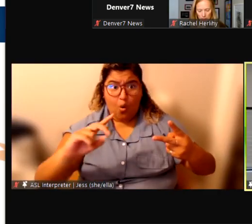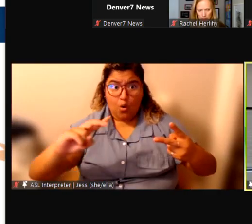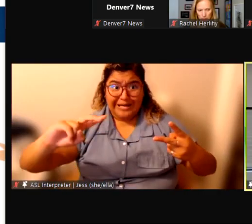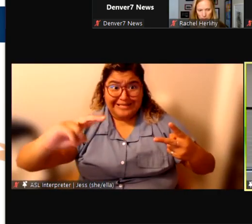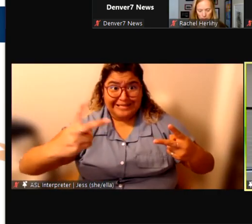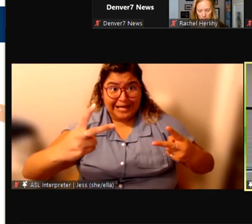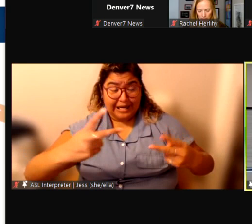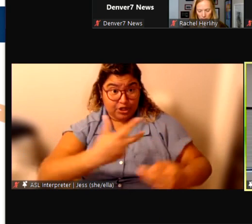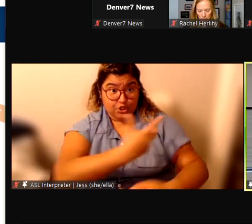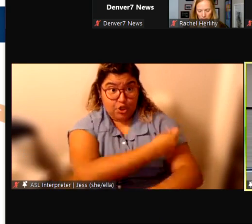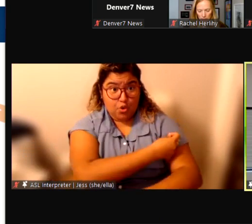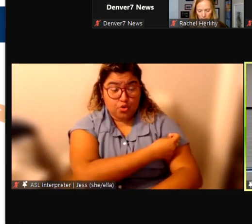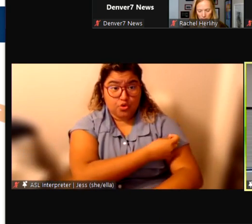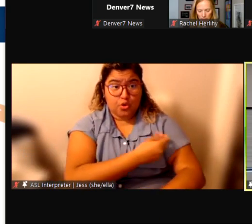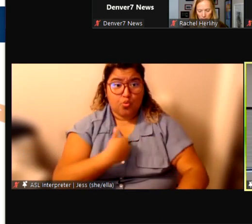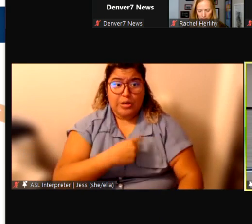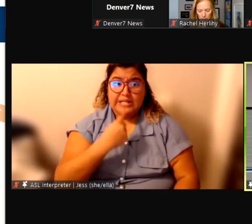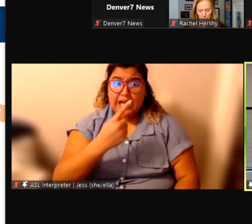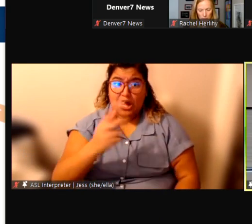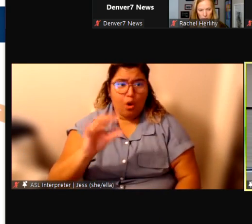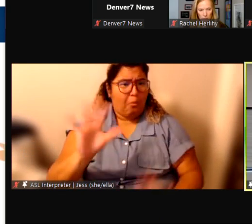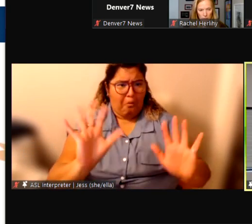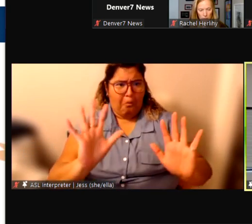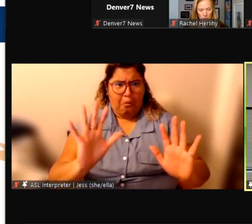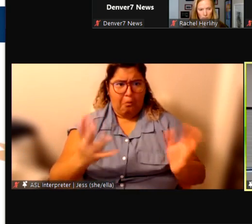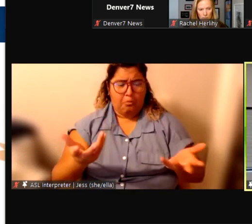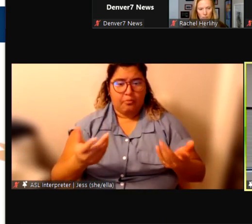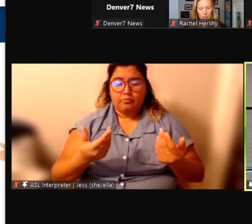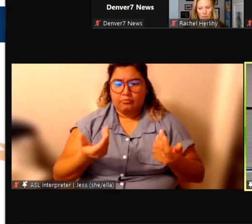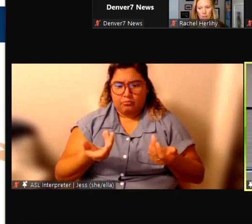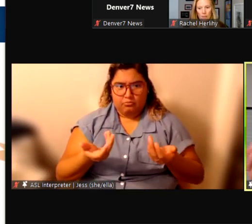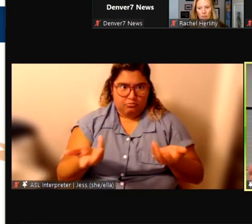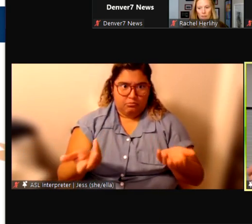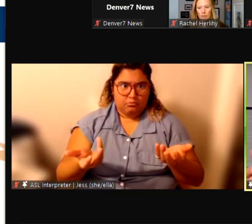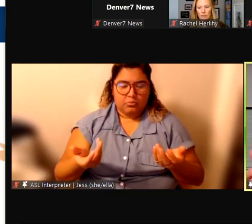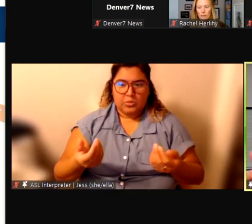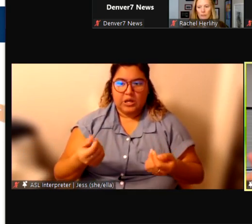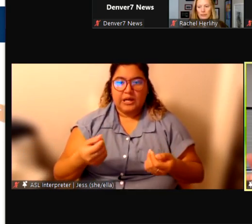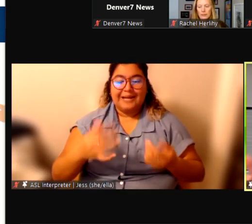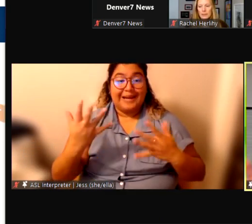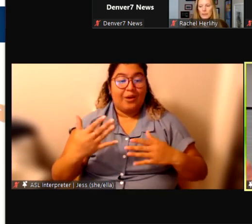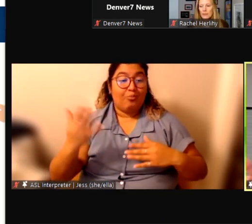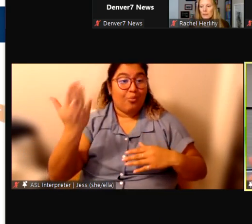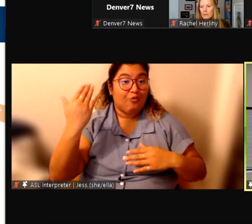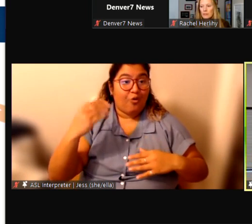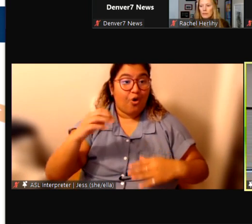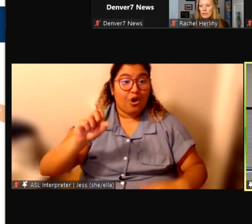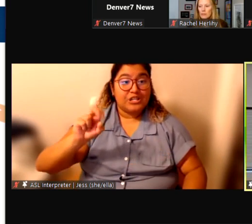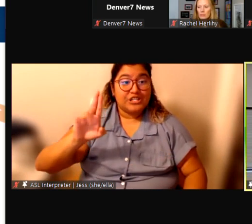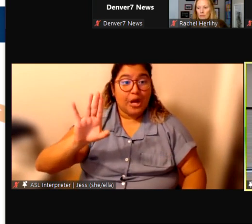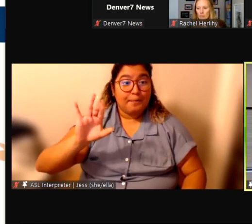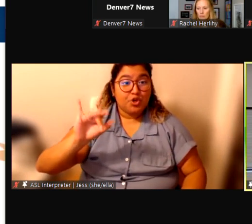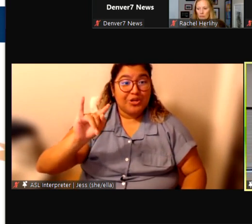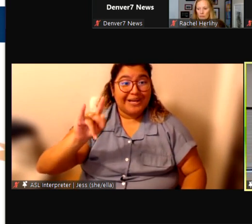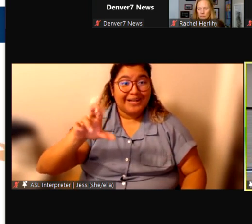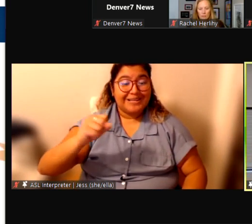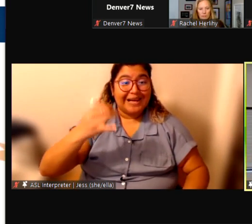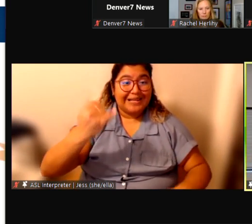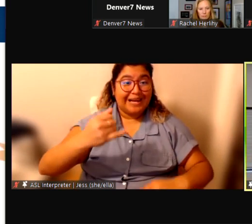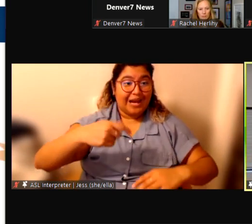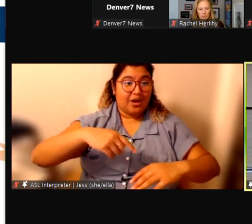today. And with the increased supply from moving from subcutaneous to intradermal, which gives